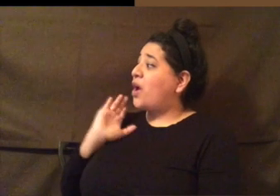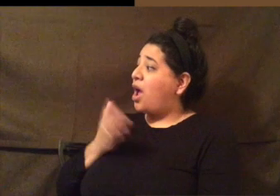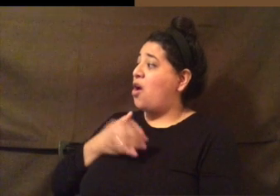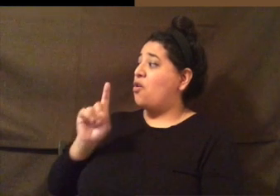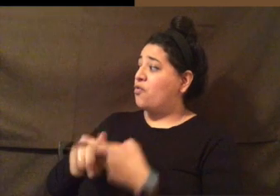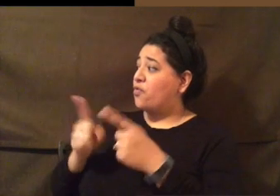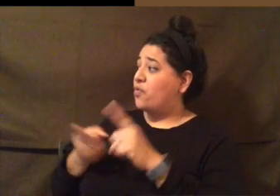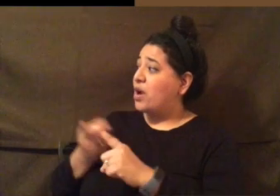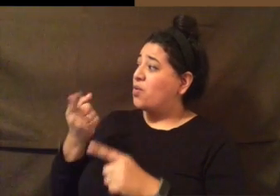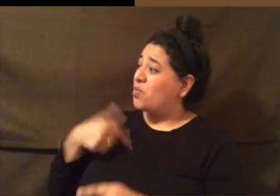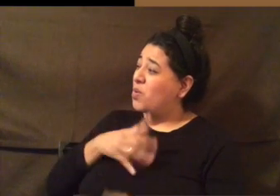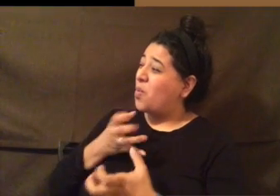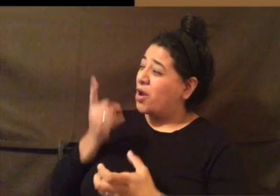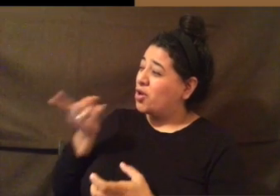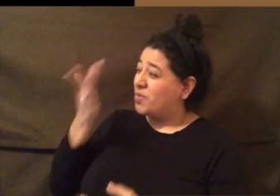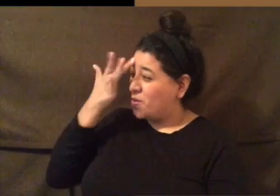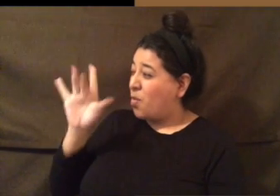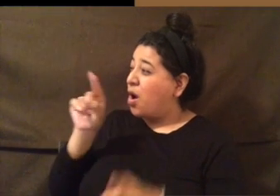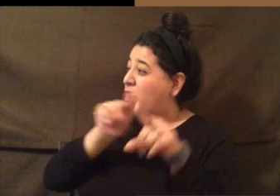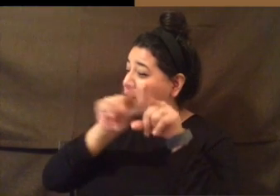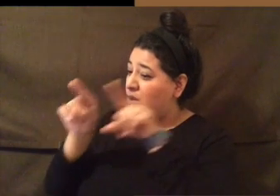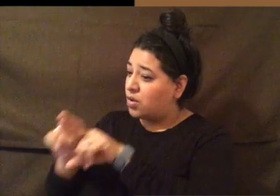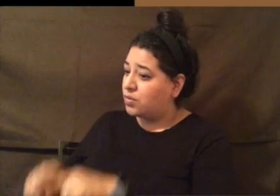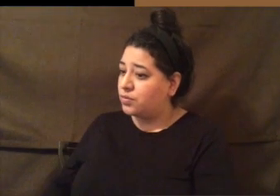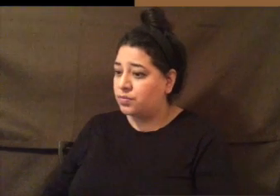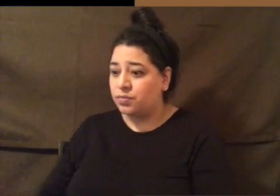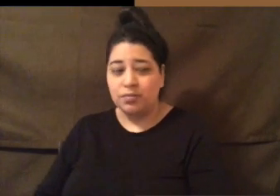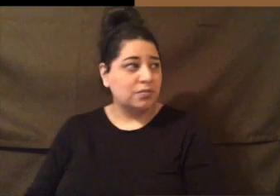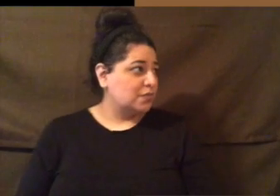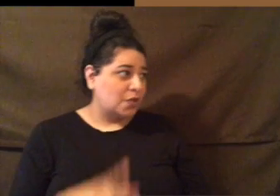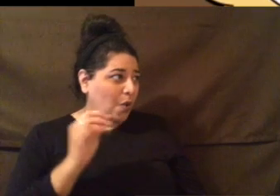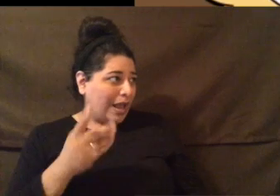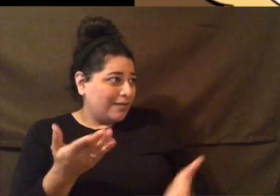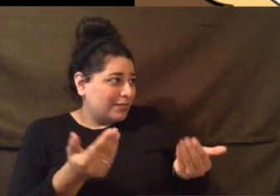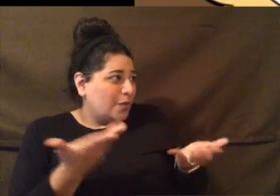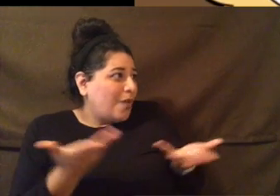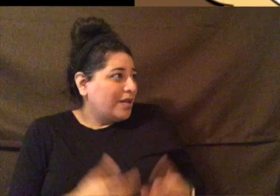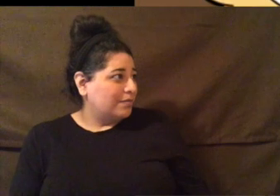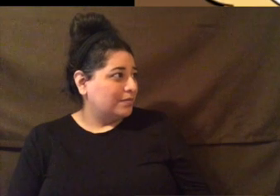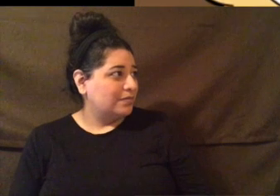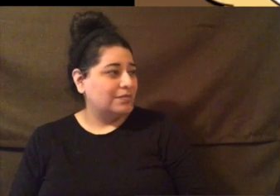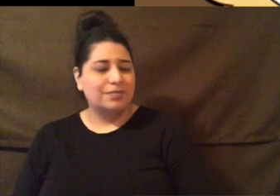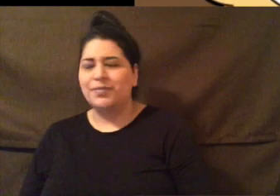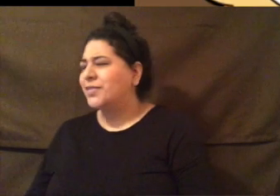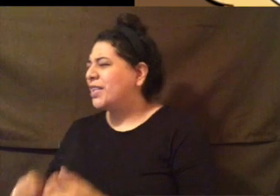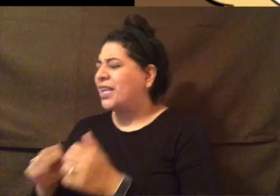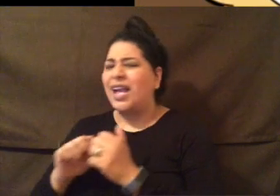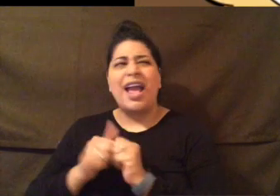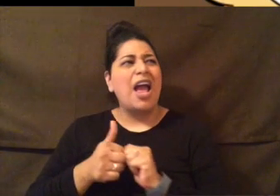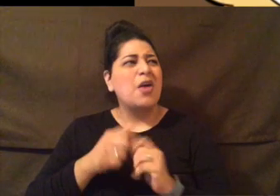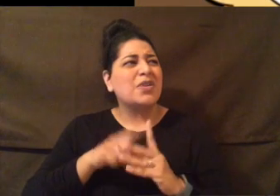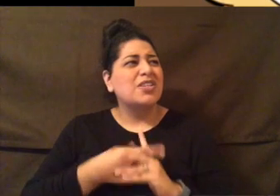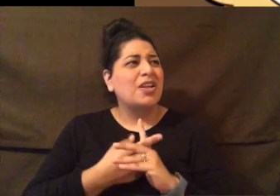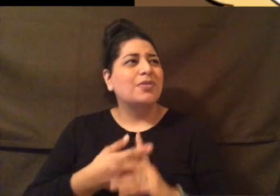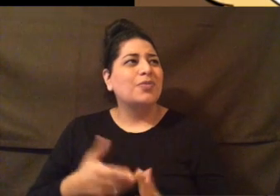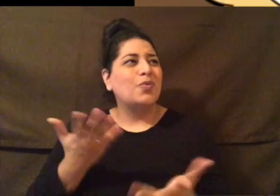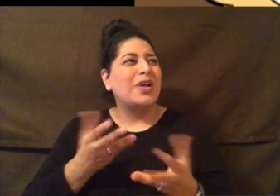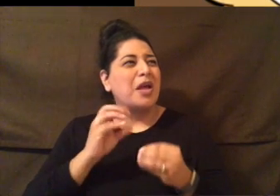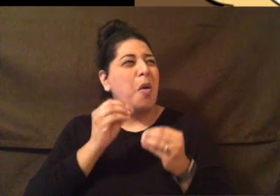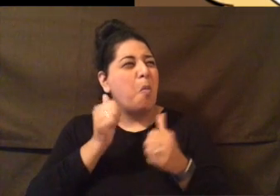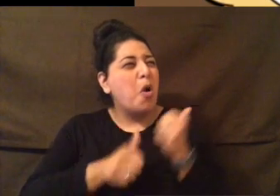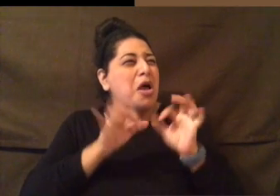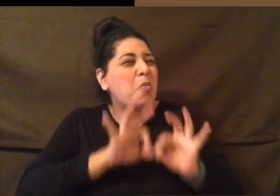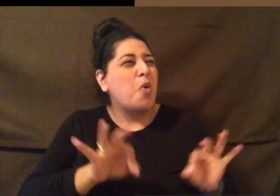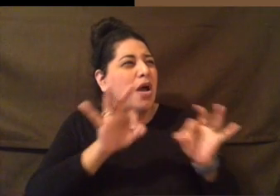we want you to be wise too. Okay. Well, tell me what's important. How do we start, Sense? What is the most important thing